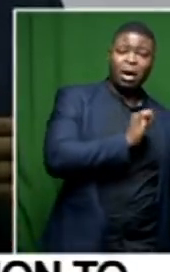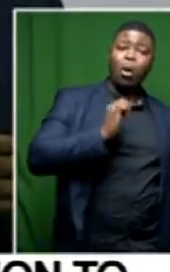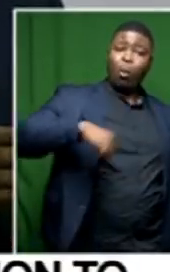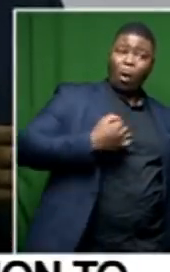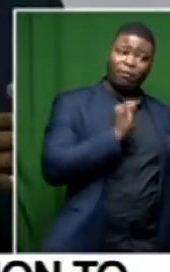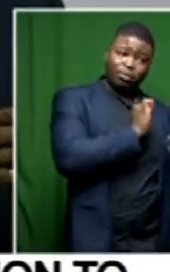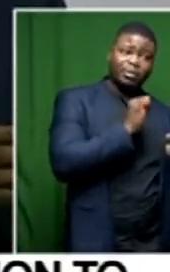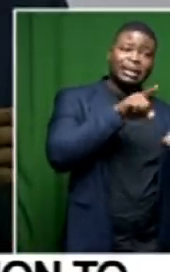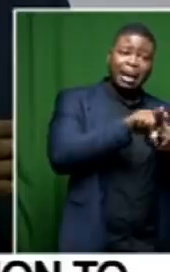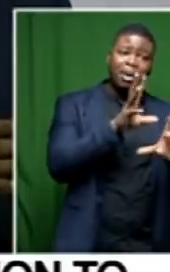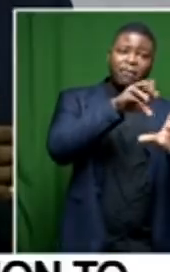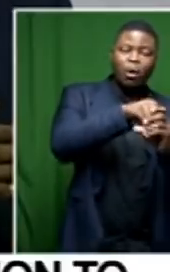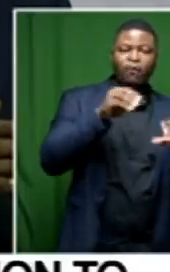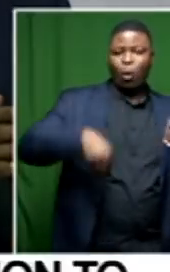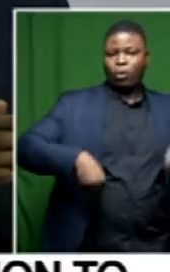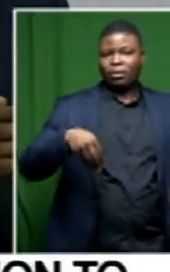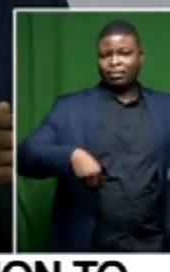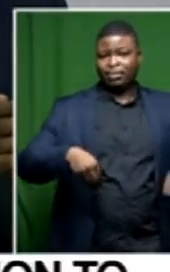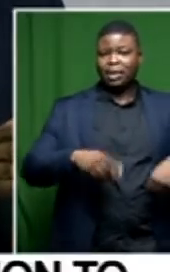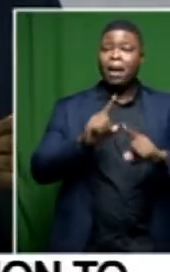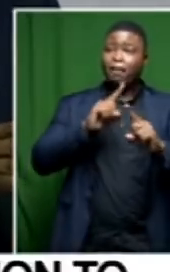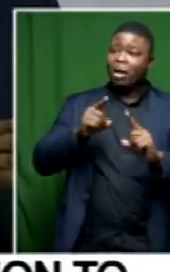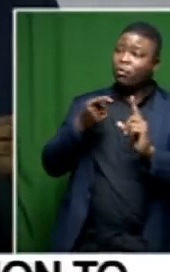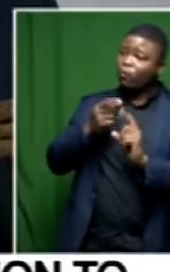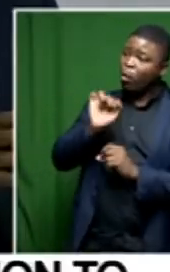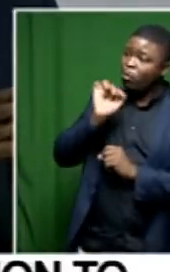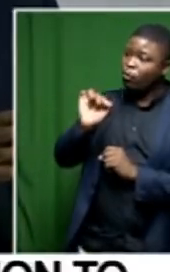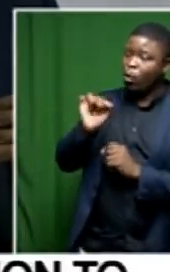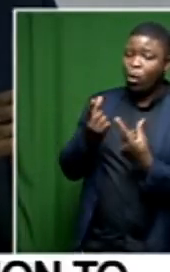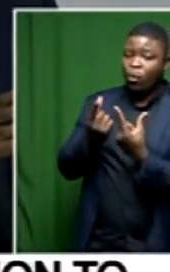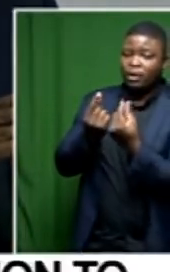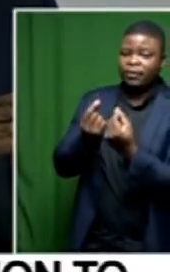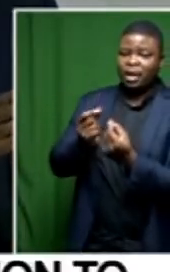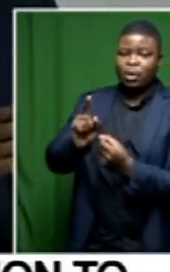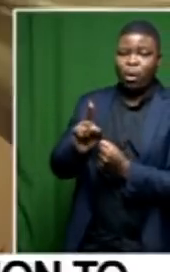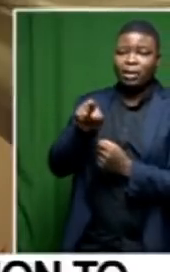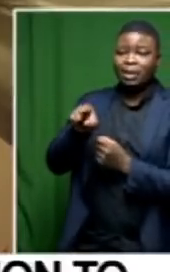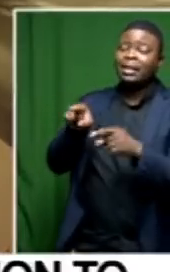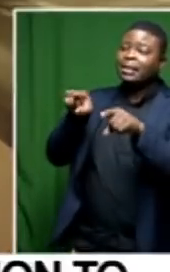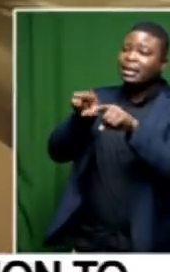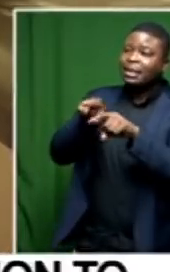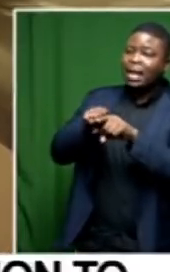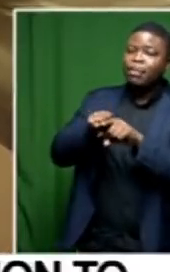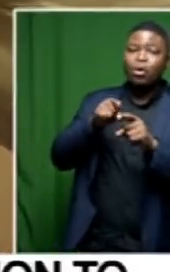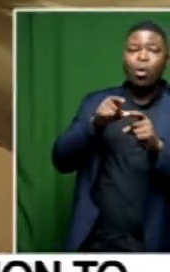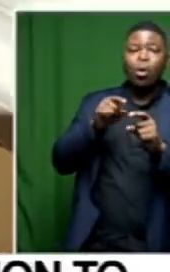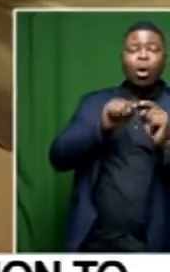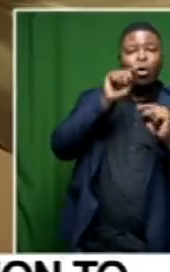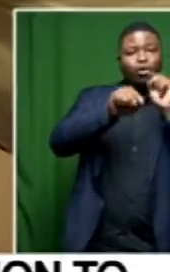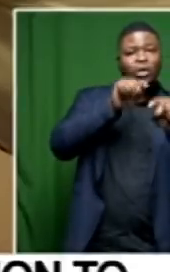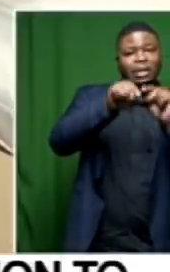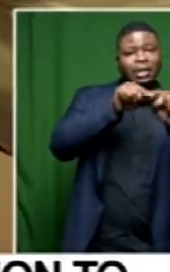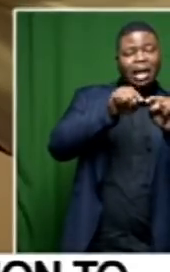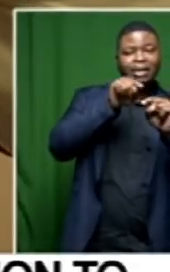for you and the work that you've done? Because you have been criticized even within your ranks of looking